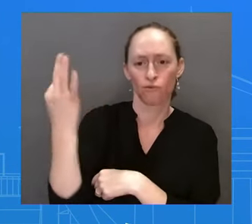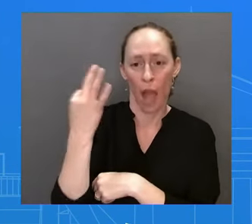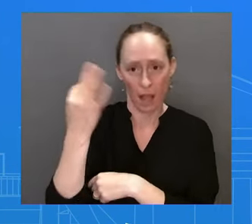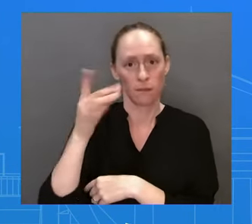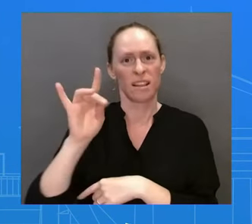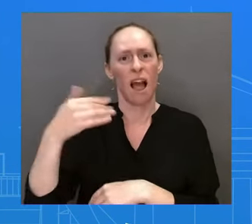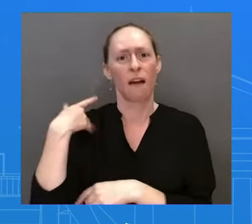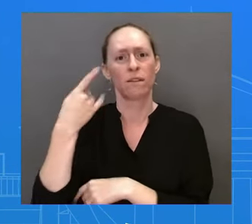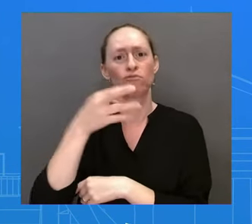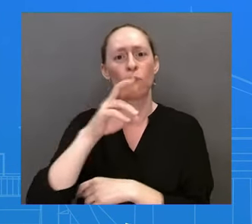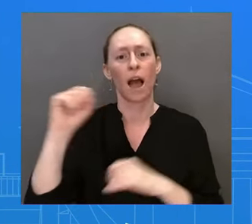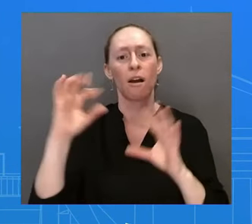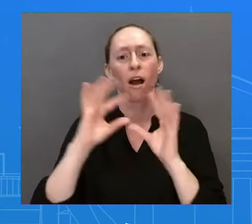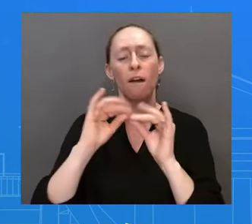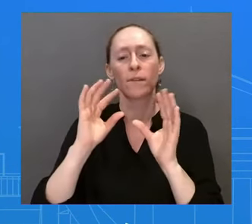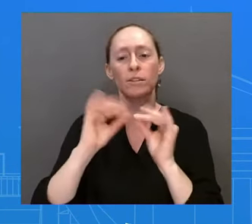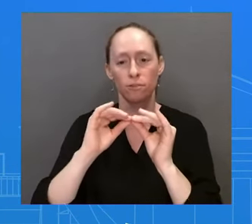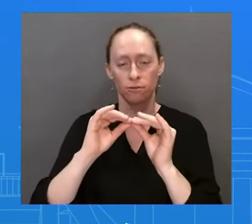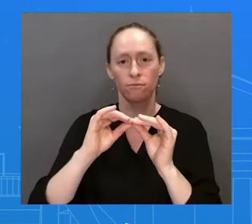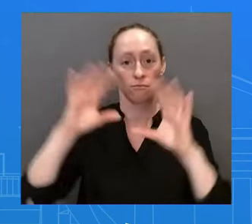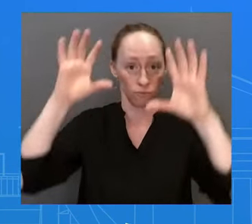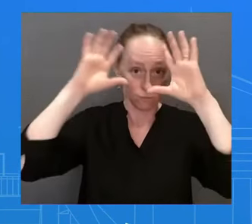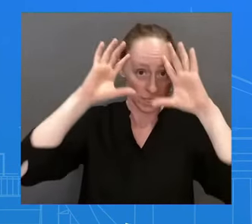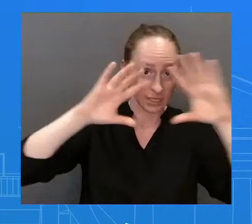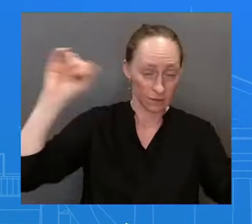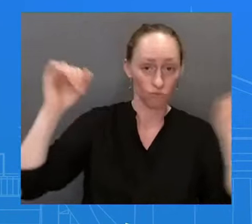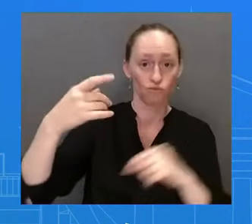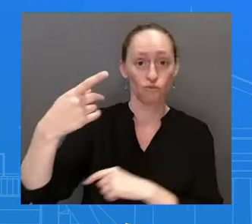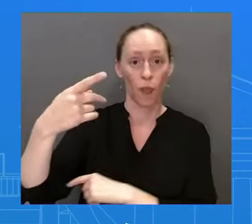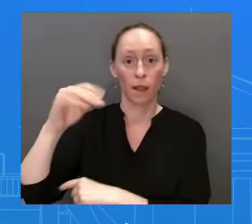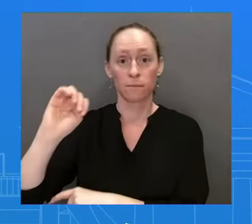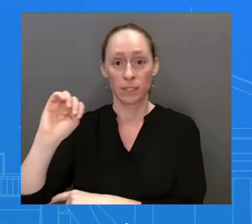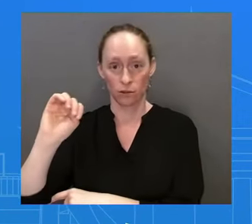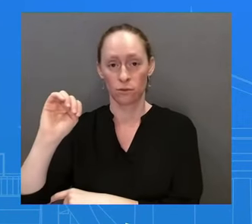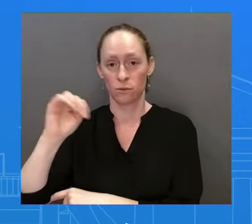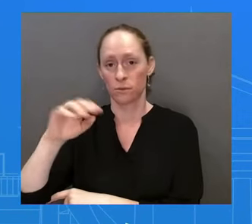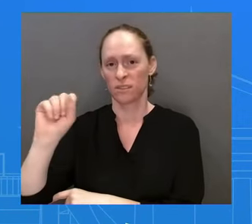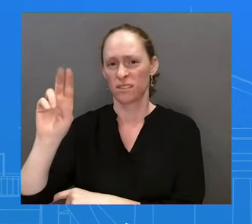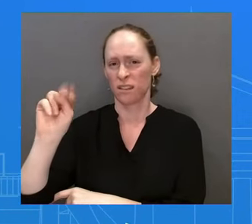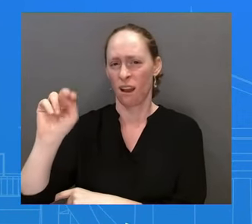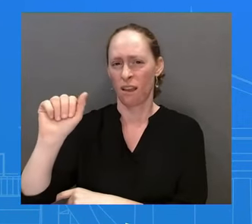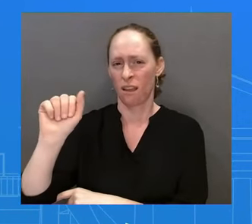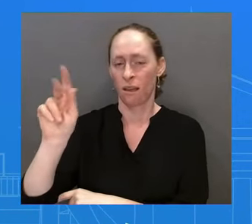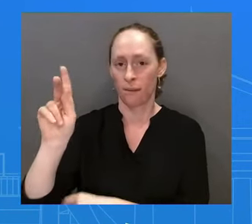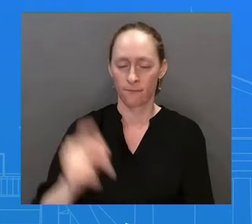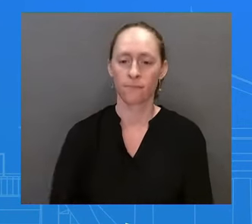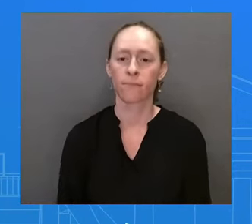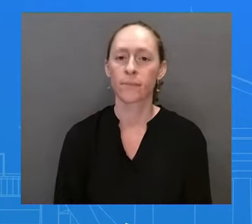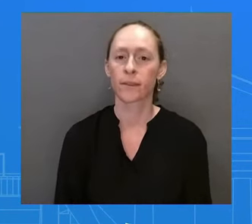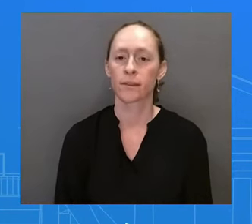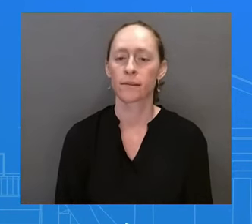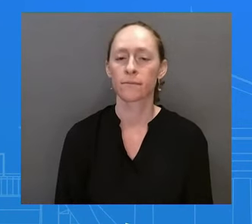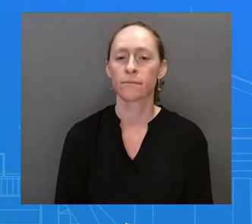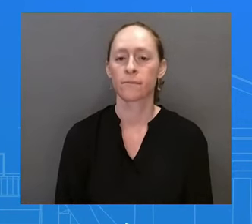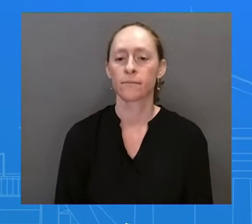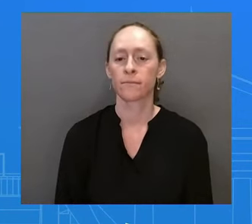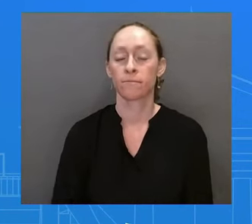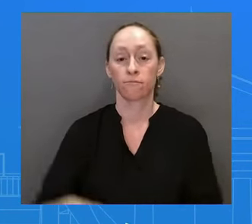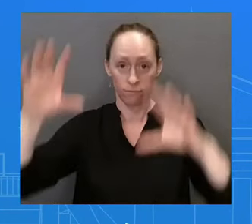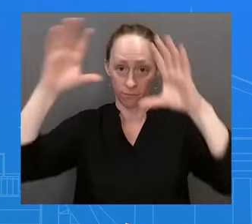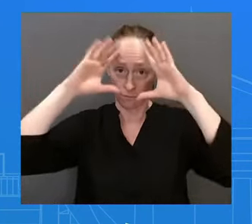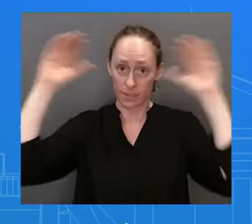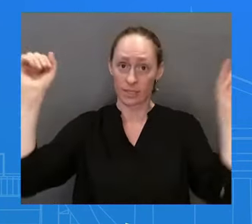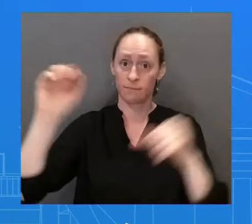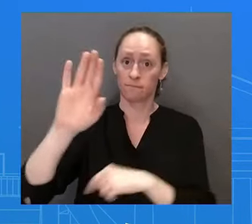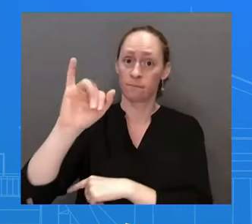Minister, President Biden again emphasized the solar facility investment in Angola. Is